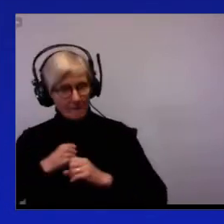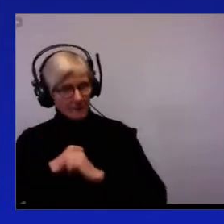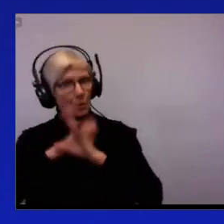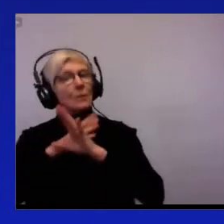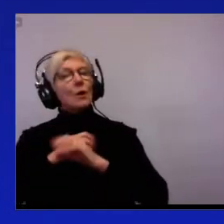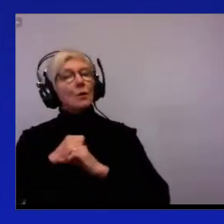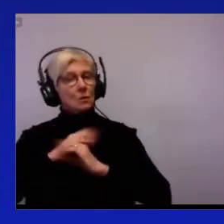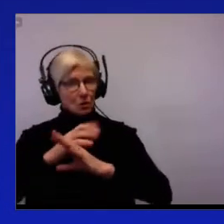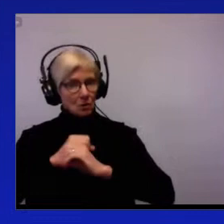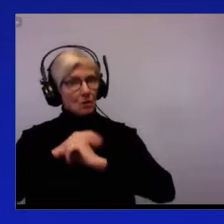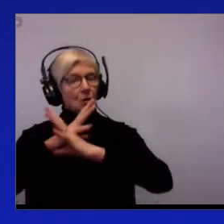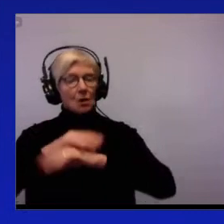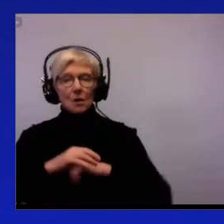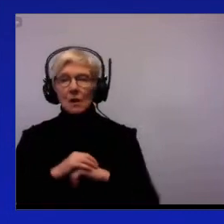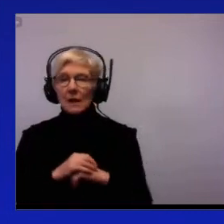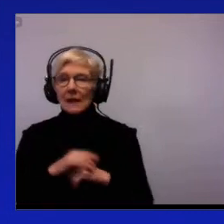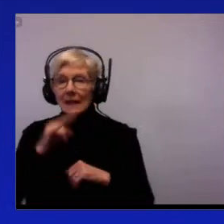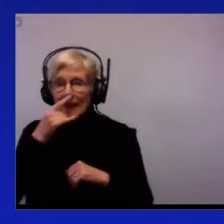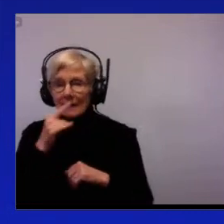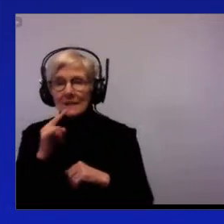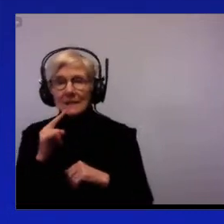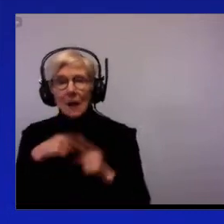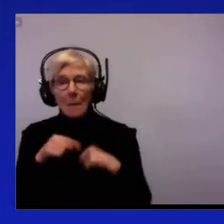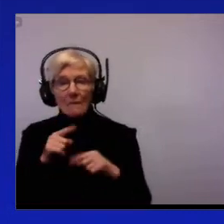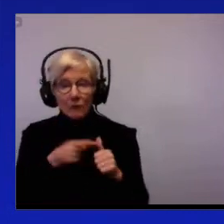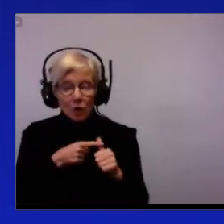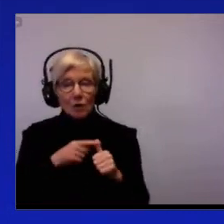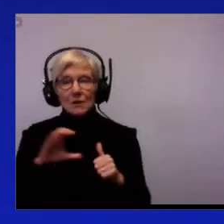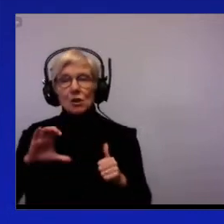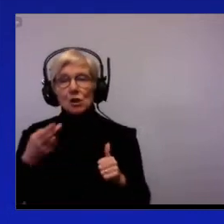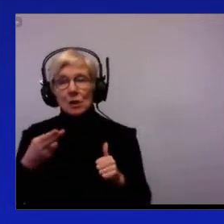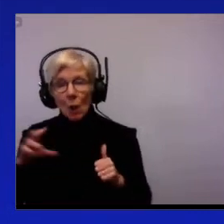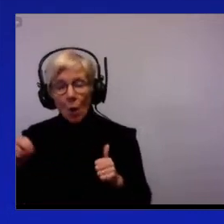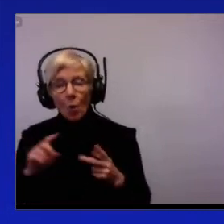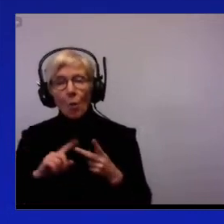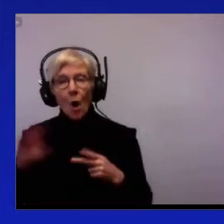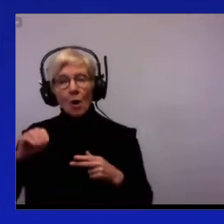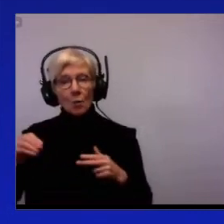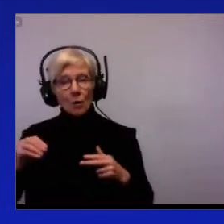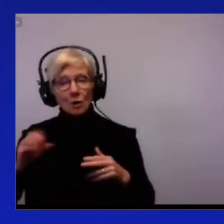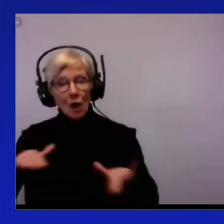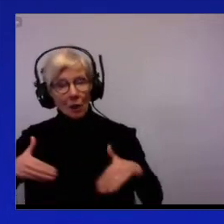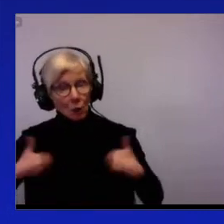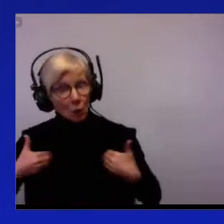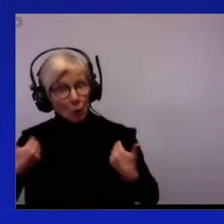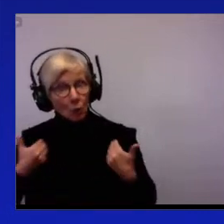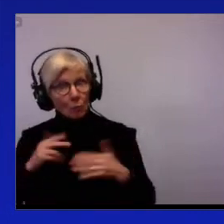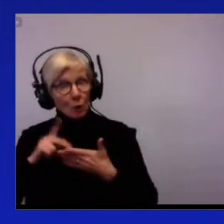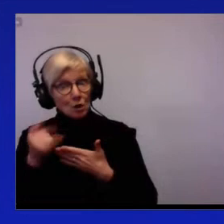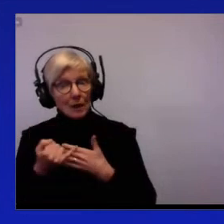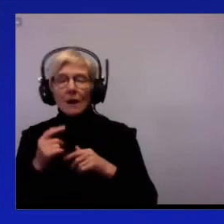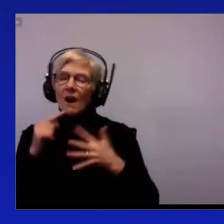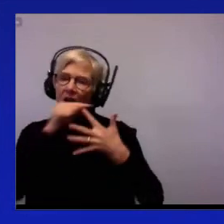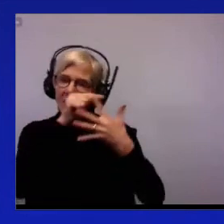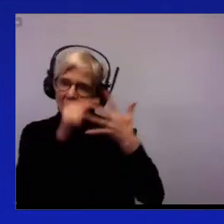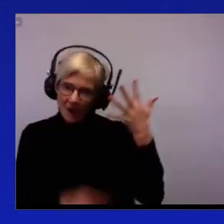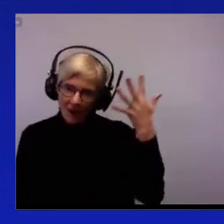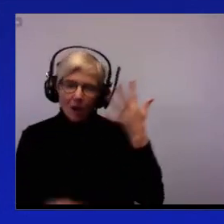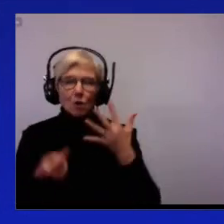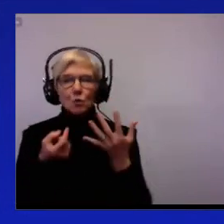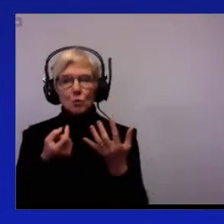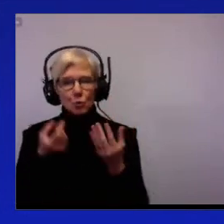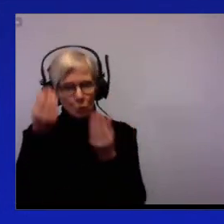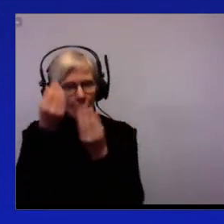work with the Kids Come First, with GEO, the Ottawa Child and Youth Initiative, to continue to highlight the supports